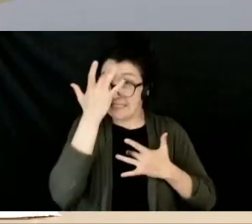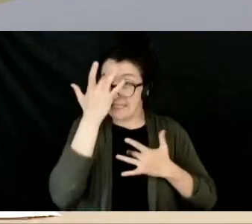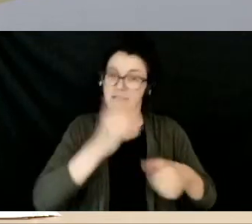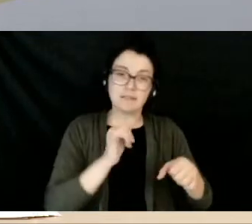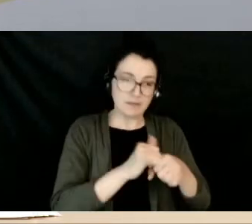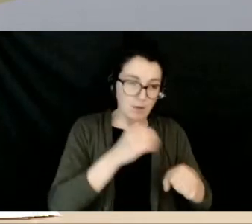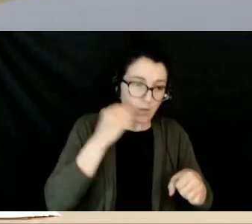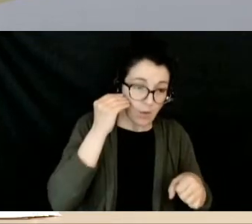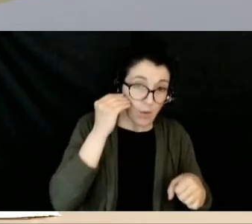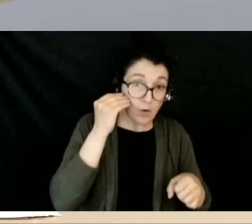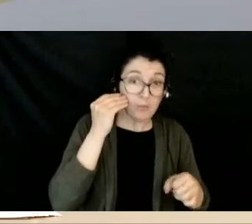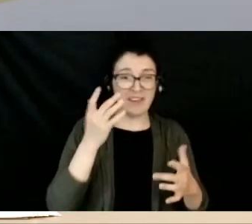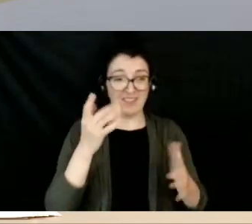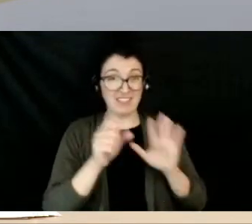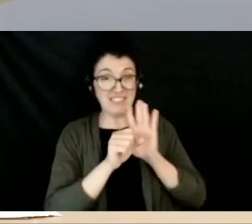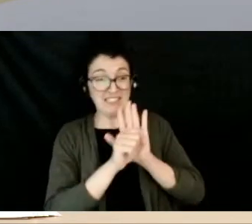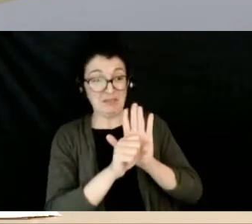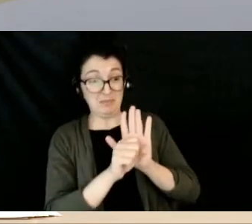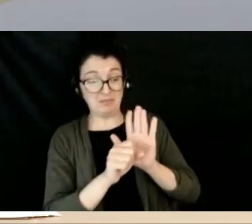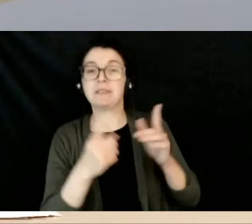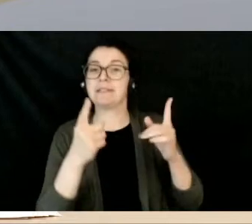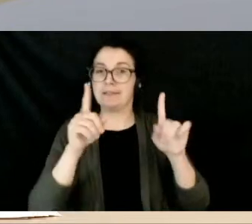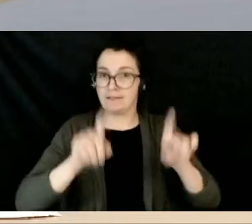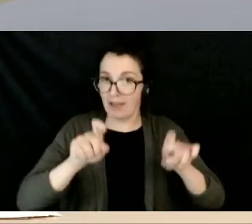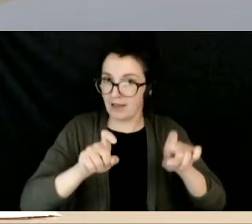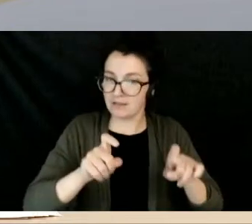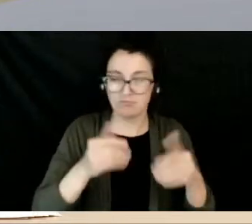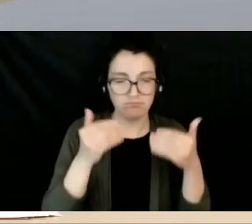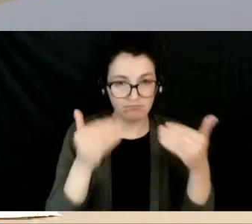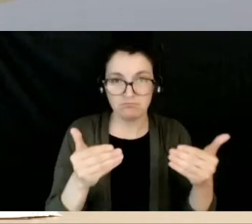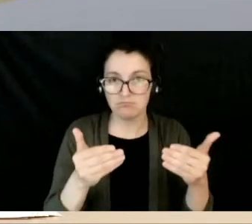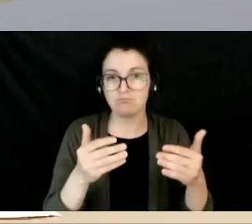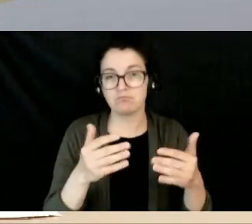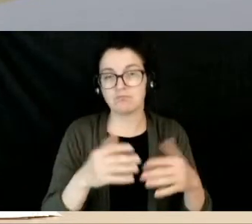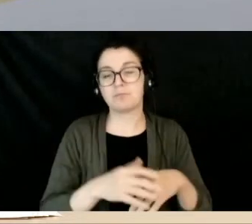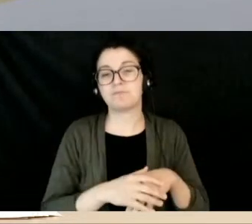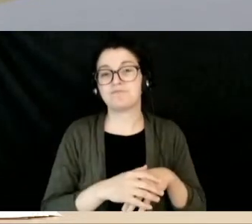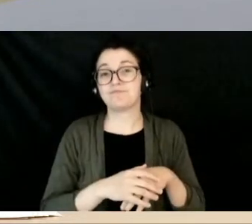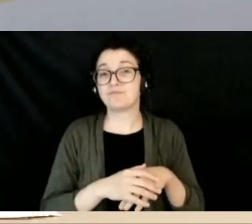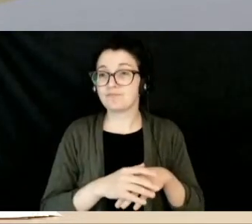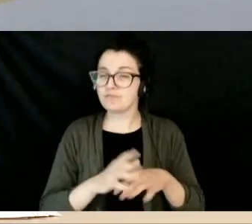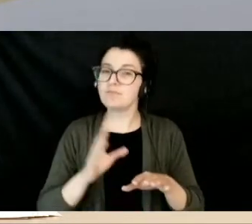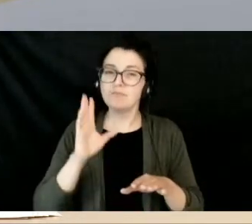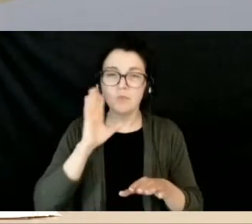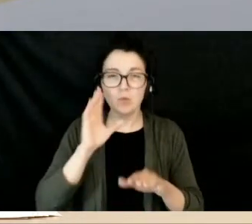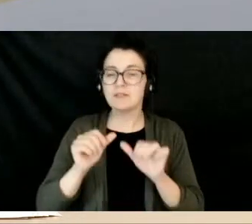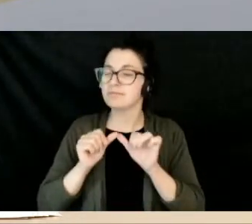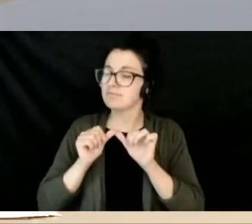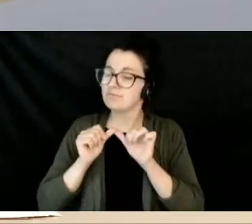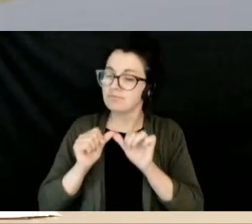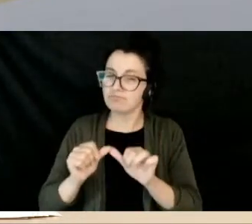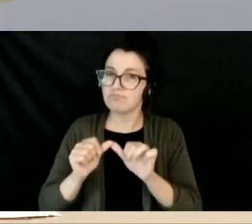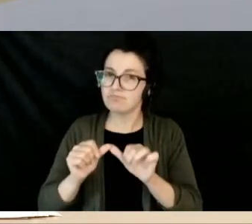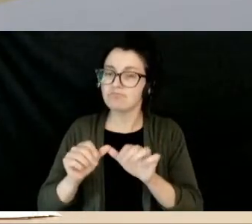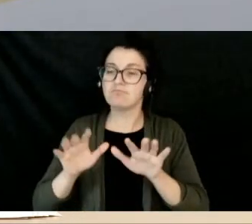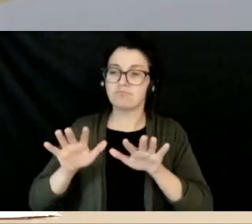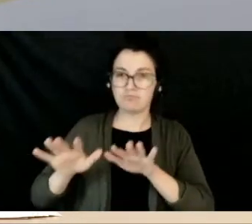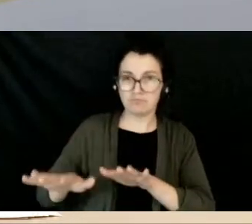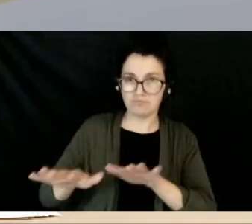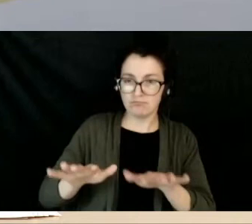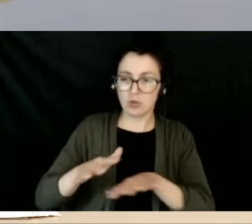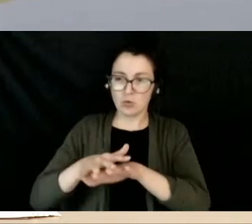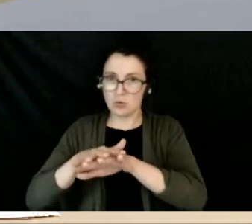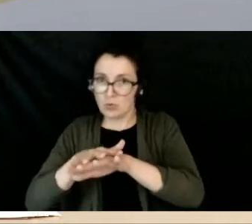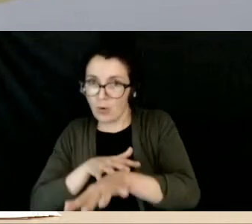symptoms. We will finish our road trip in the same way as we got to this point, slowly, steadily, safely,